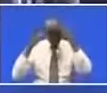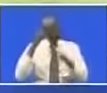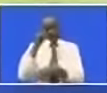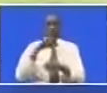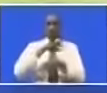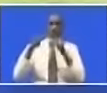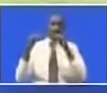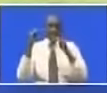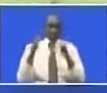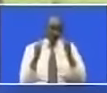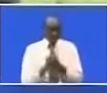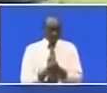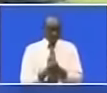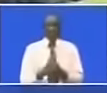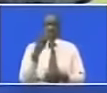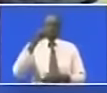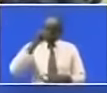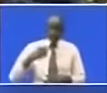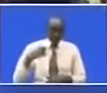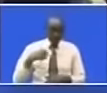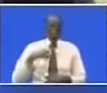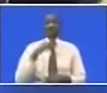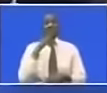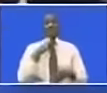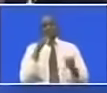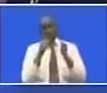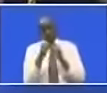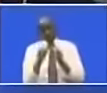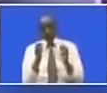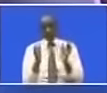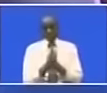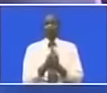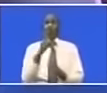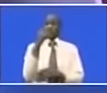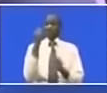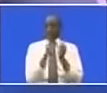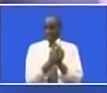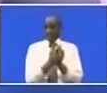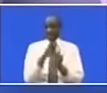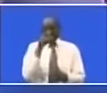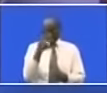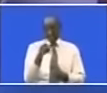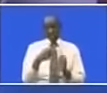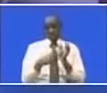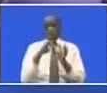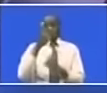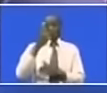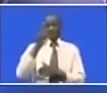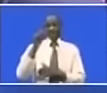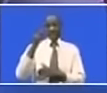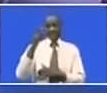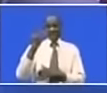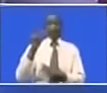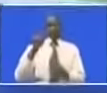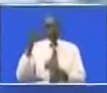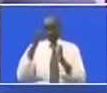Levels. Around 3,000 died in violence following the latest election in 2010, which pitted Ouattara against former